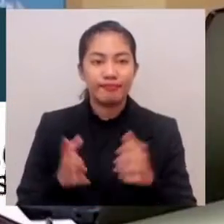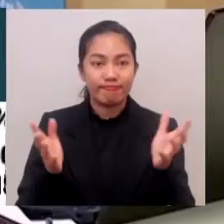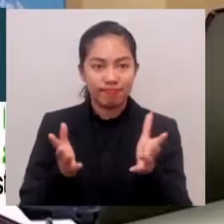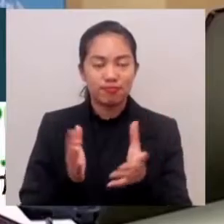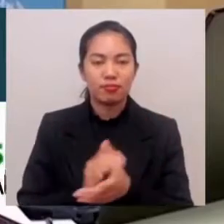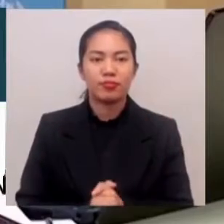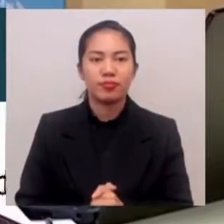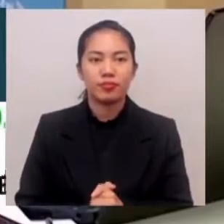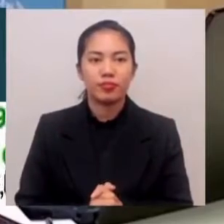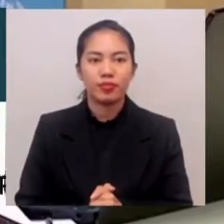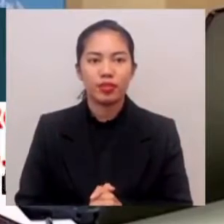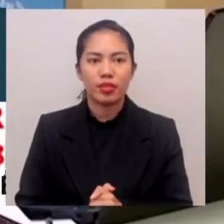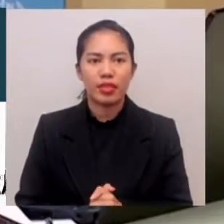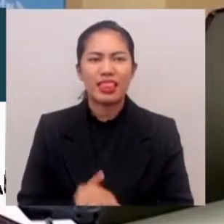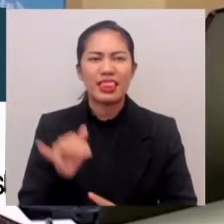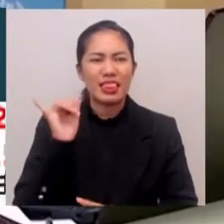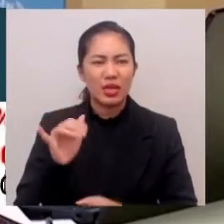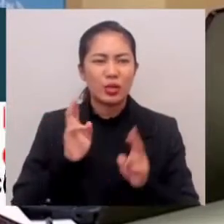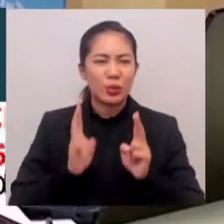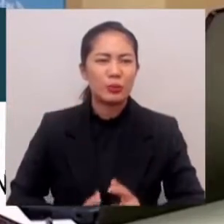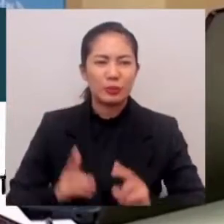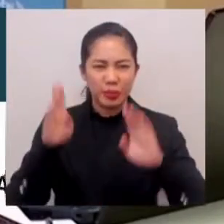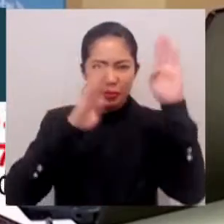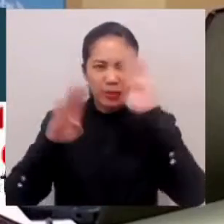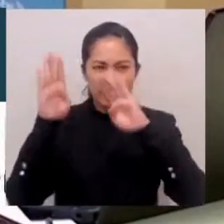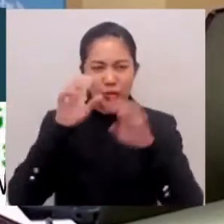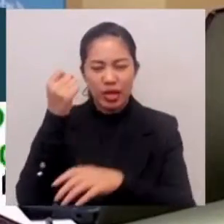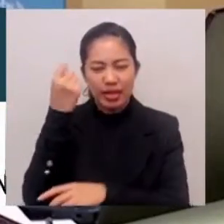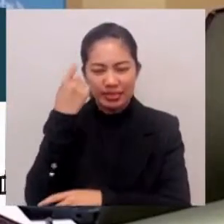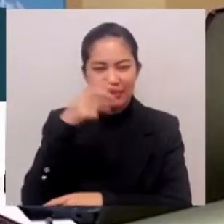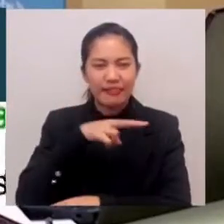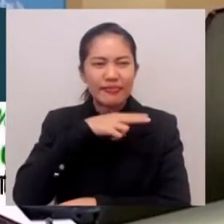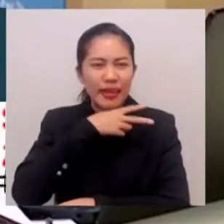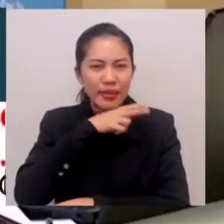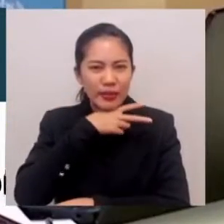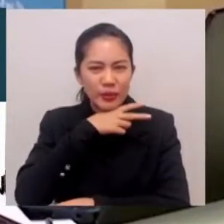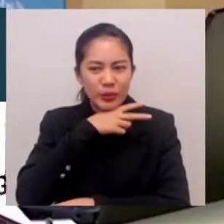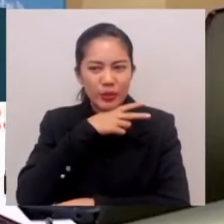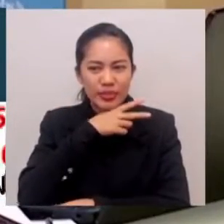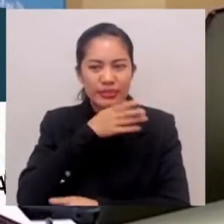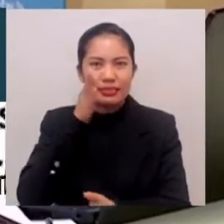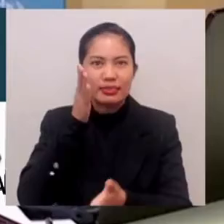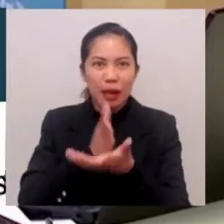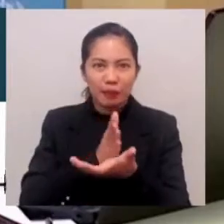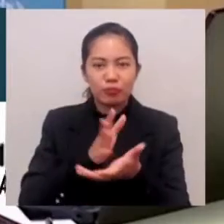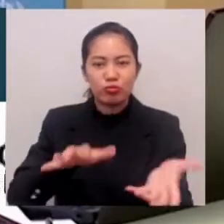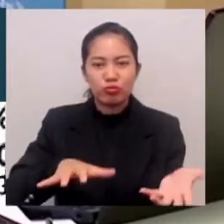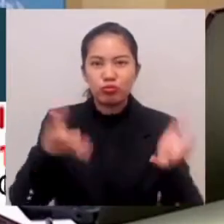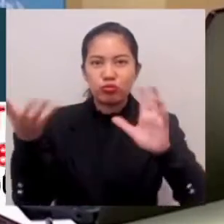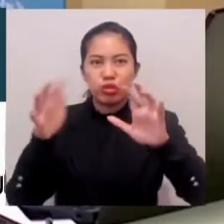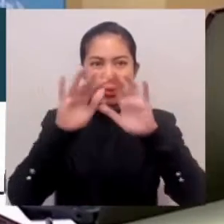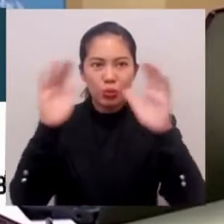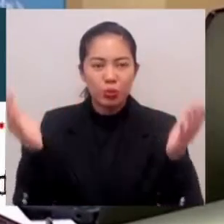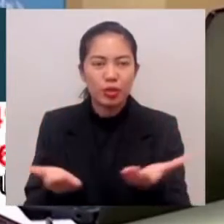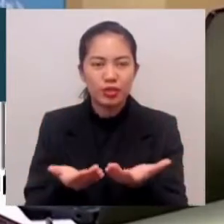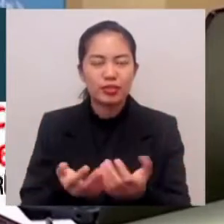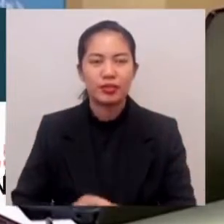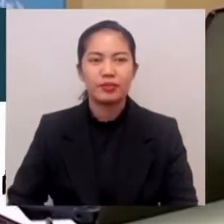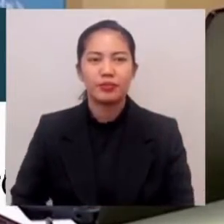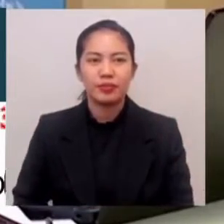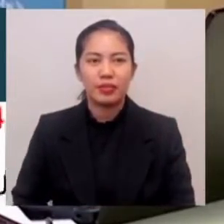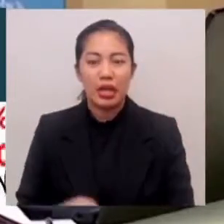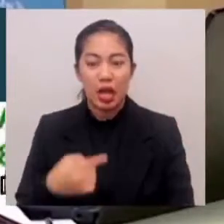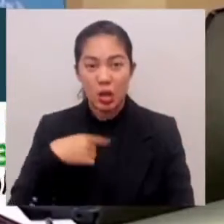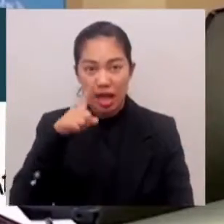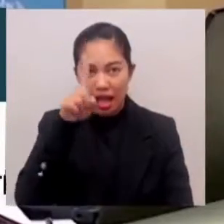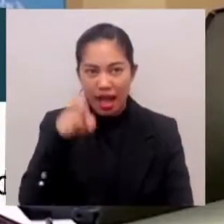is a human endeavor to understand a virus that has stopped our whole world. And I would ask everyone,